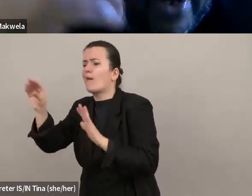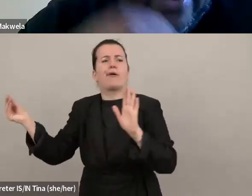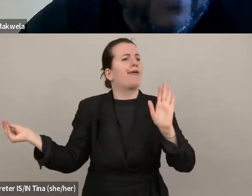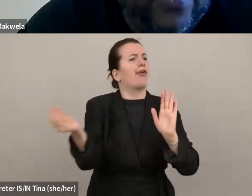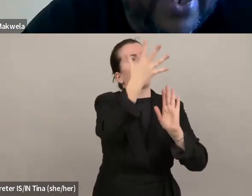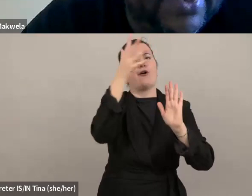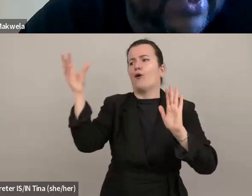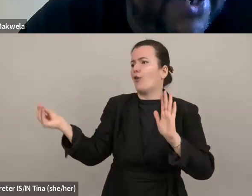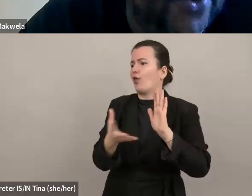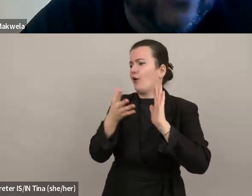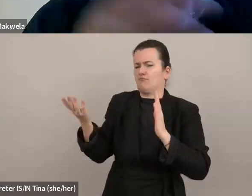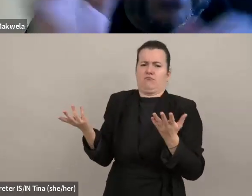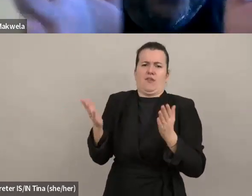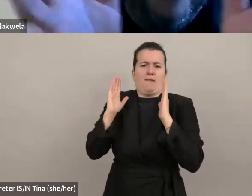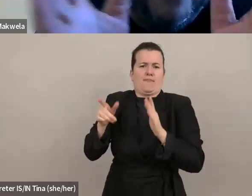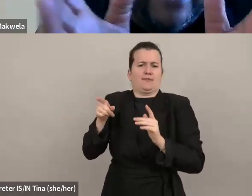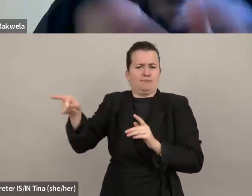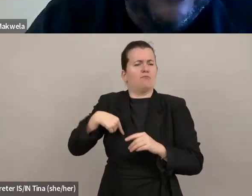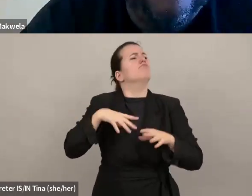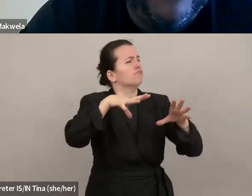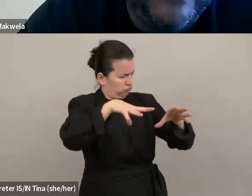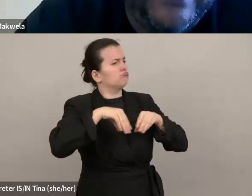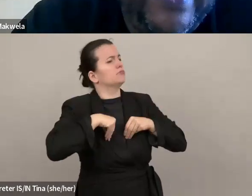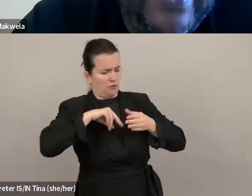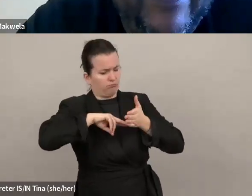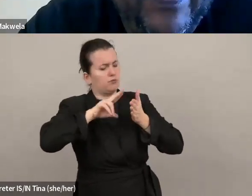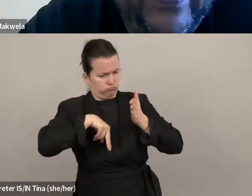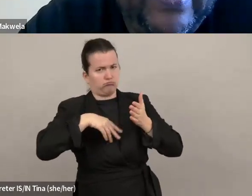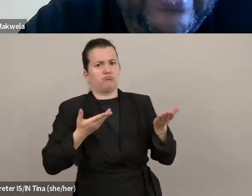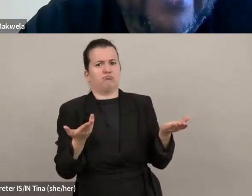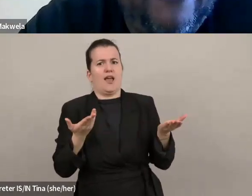for now we're quite trying to minimize